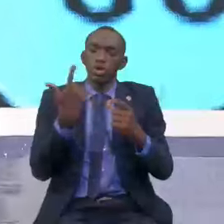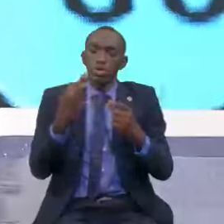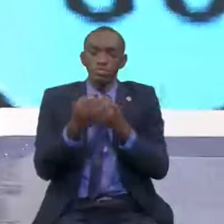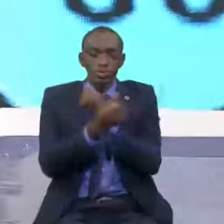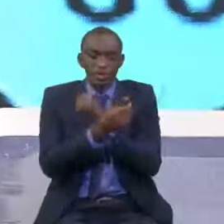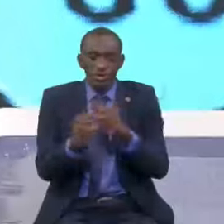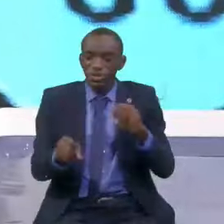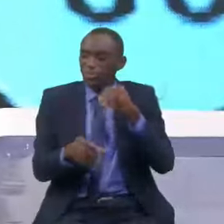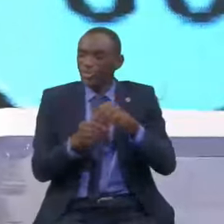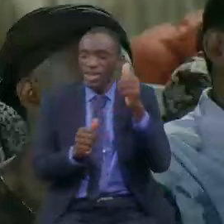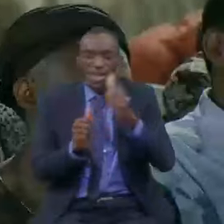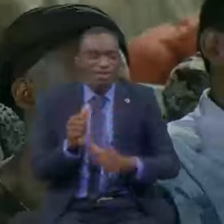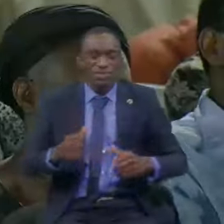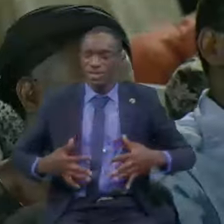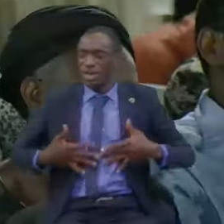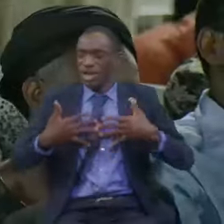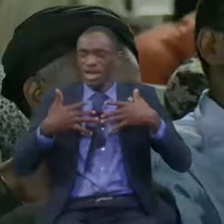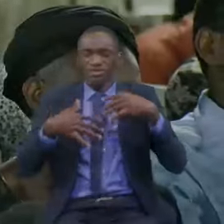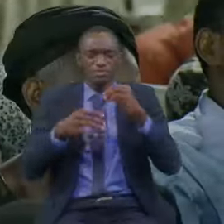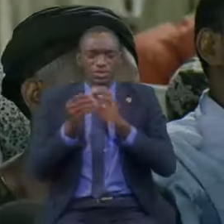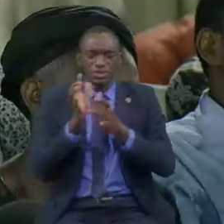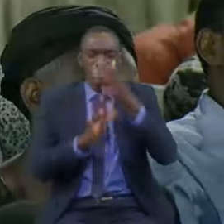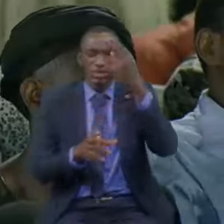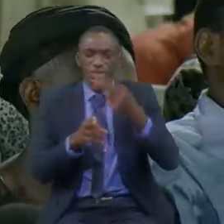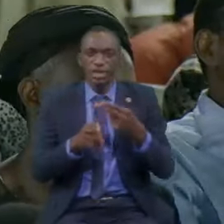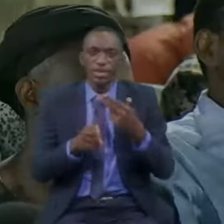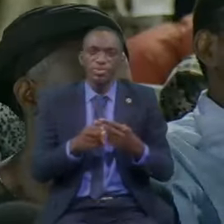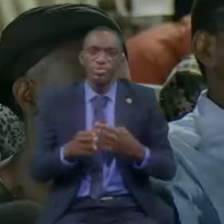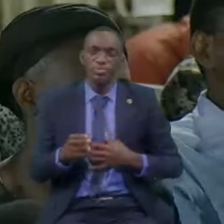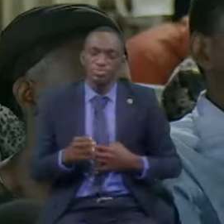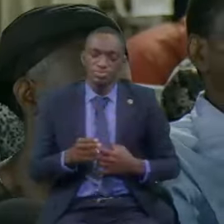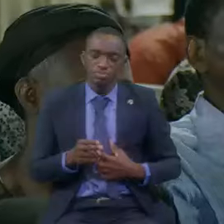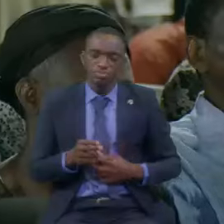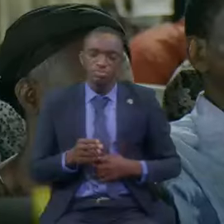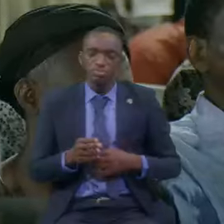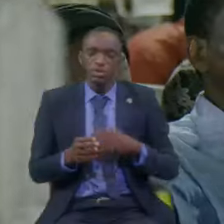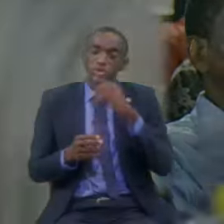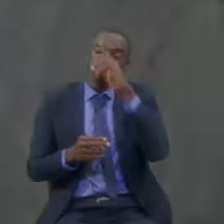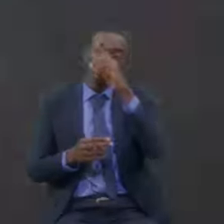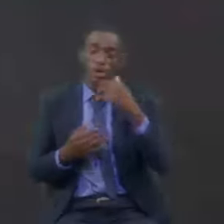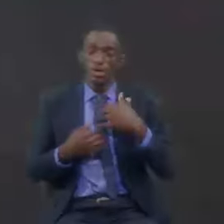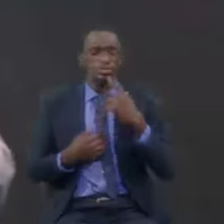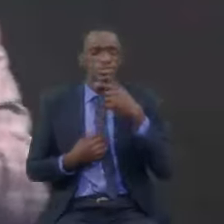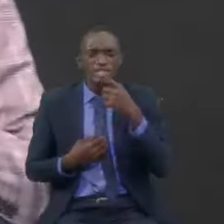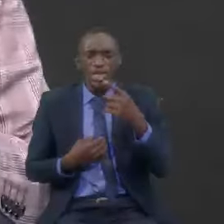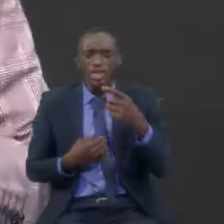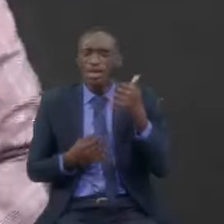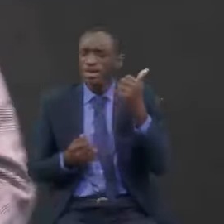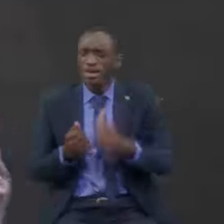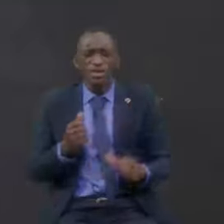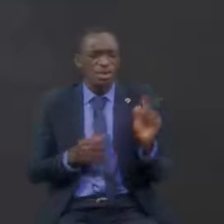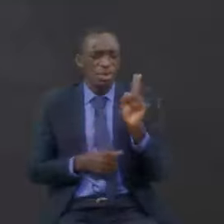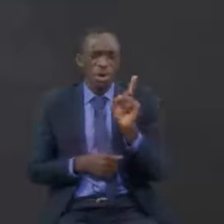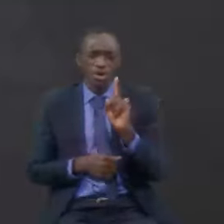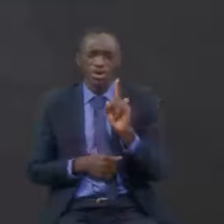in Jesus' name. You have said, whosoever cometh